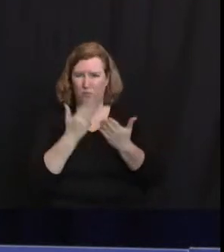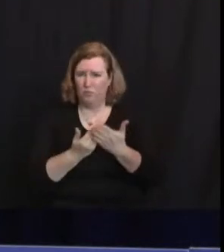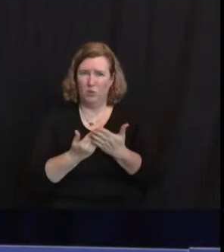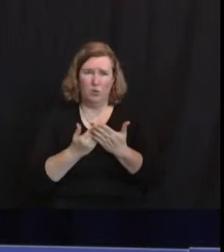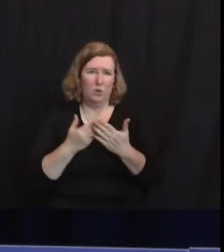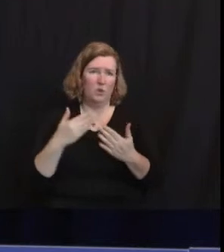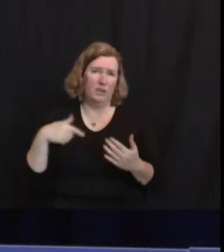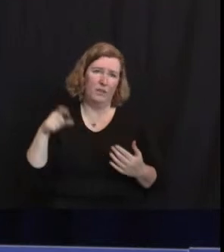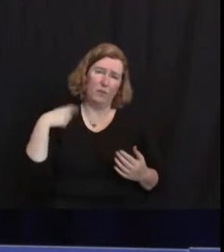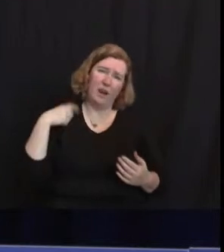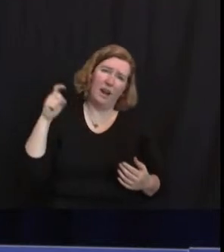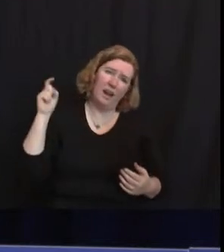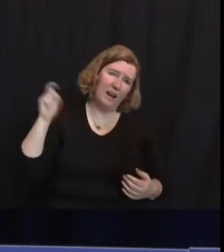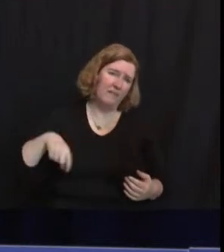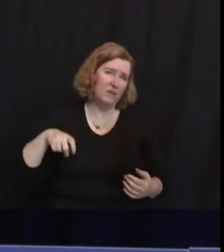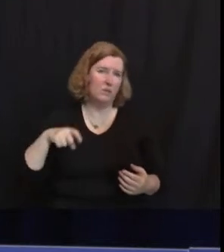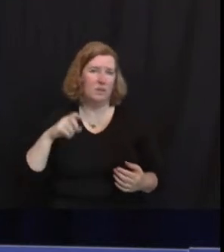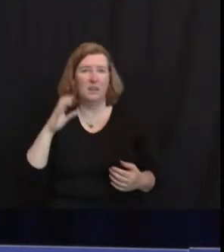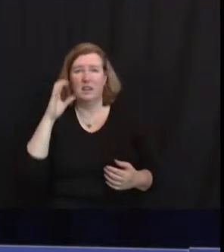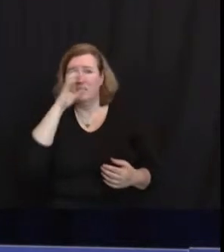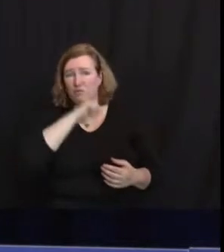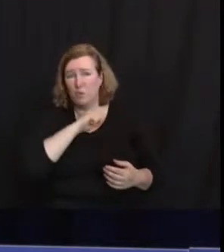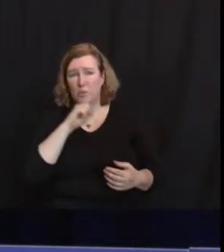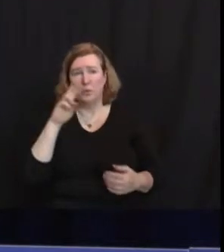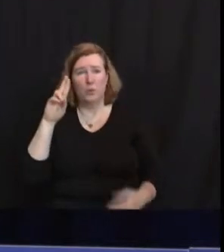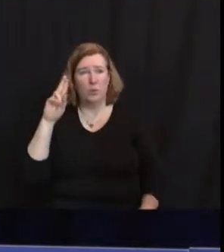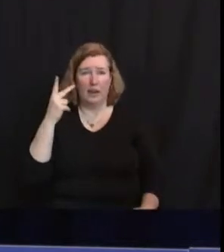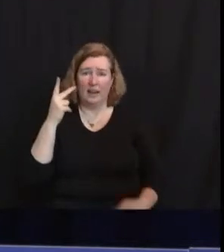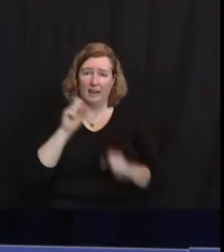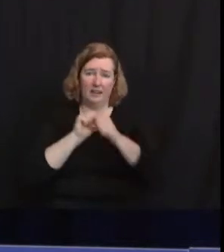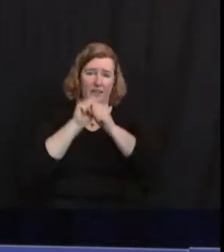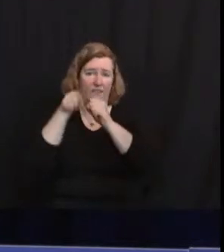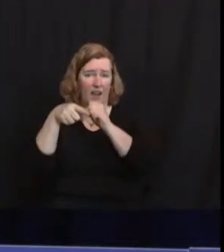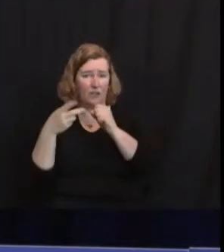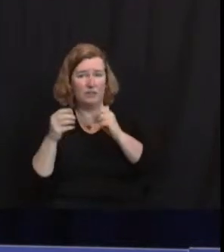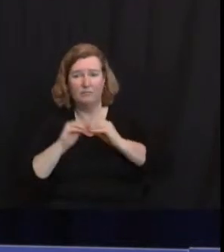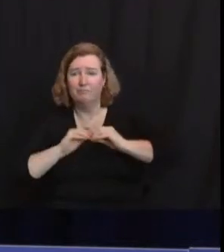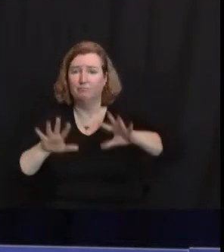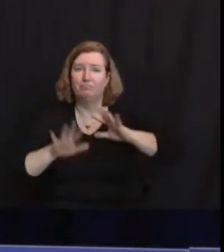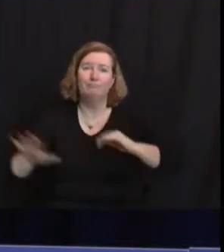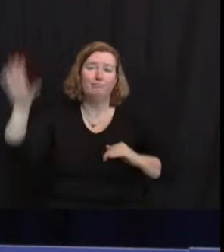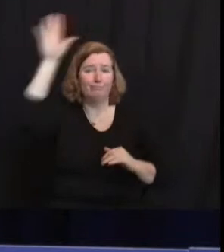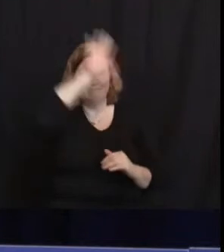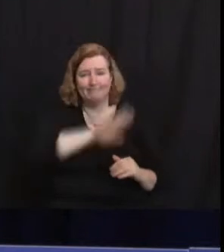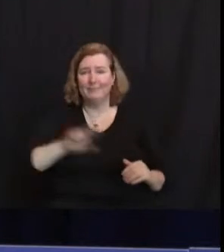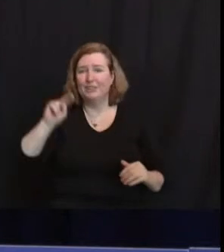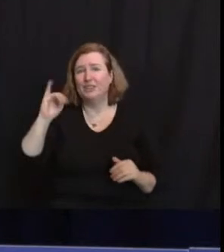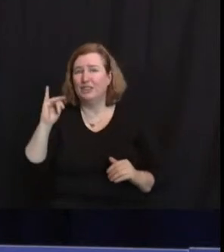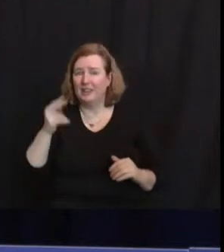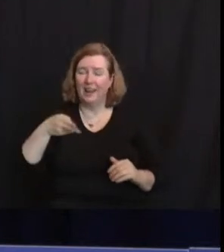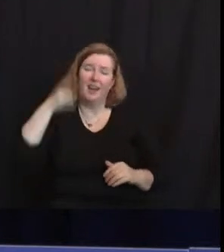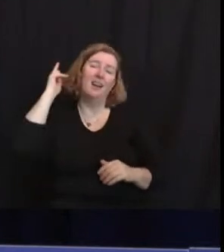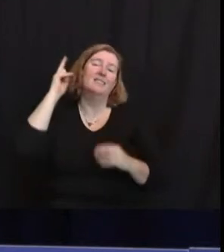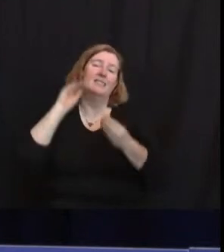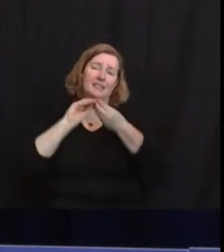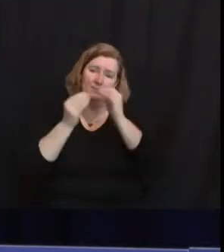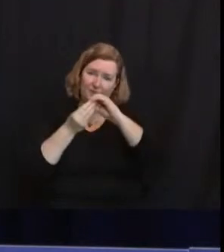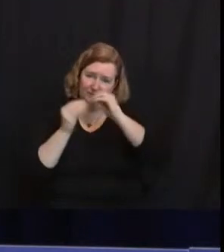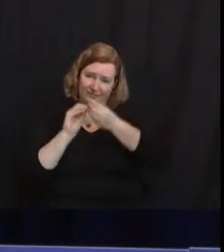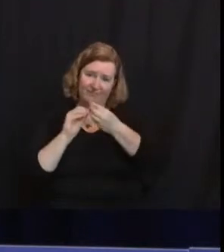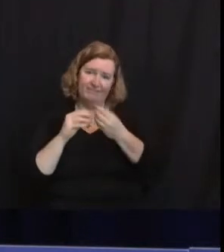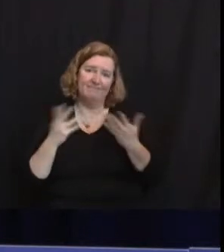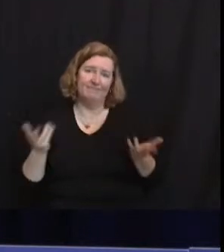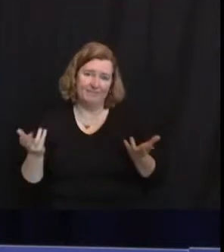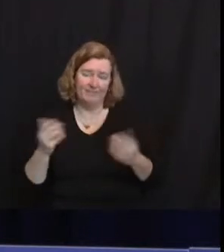assumption, particularly that the UK variant is throughout our state in high numbers. At the